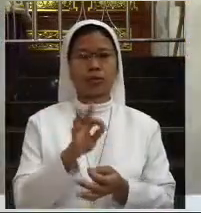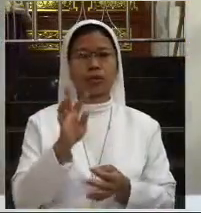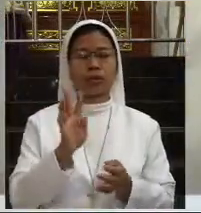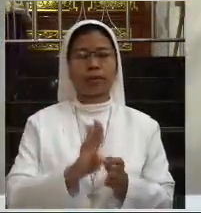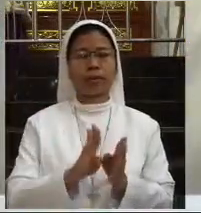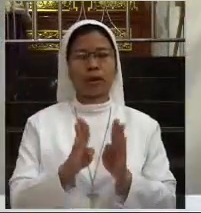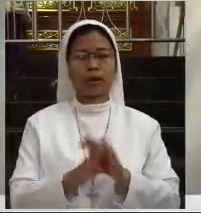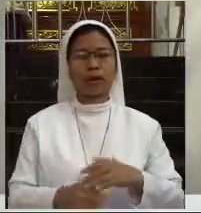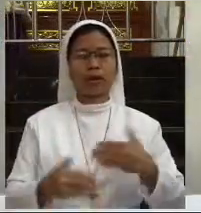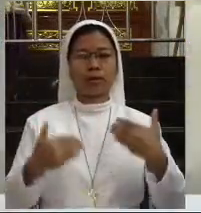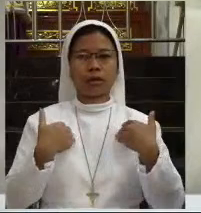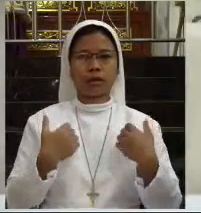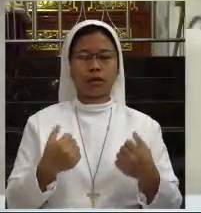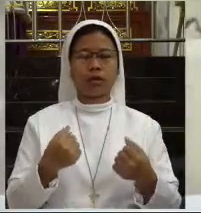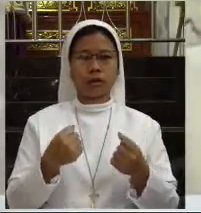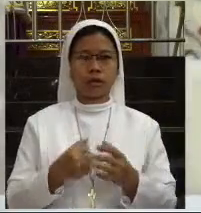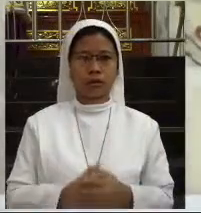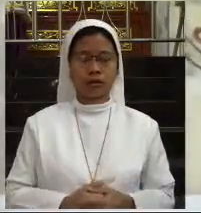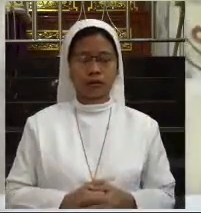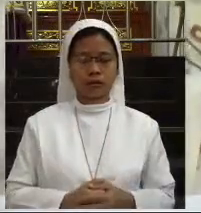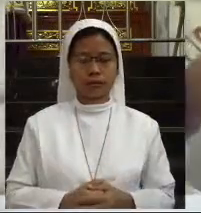my soul shall be healed.